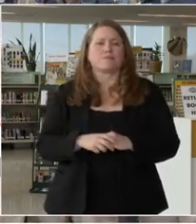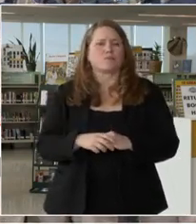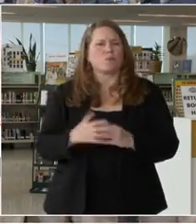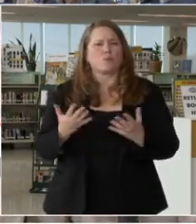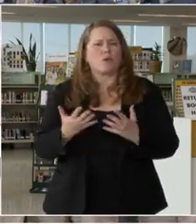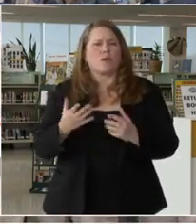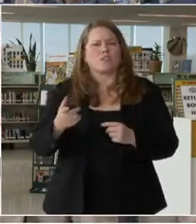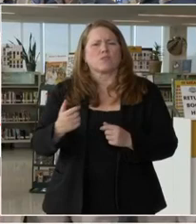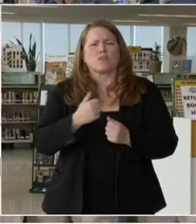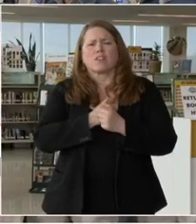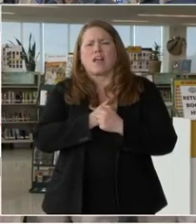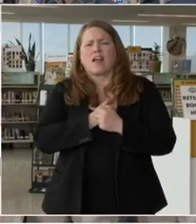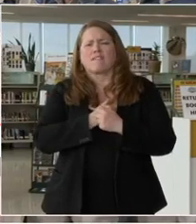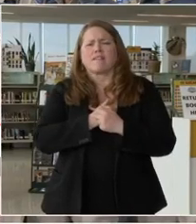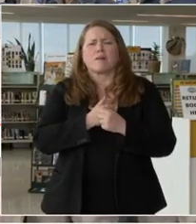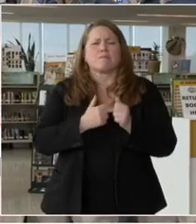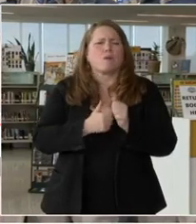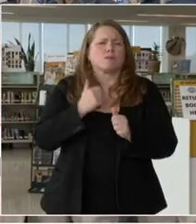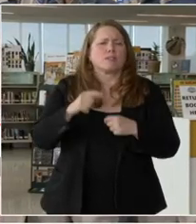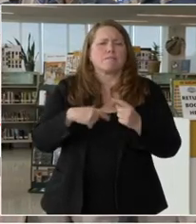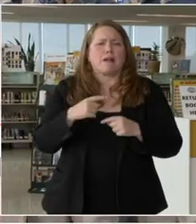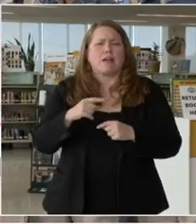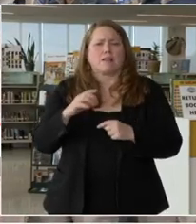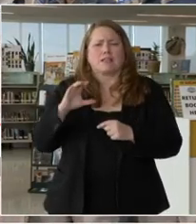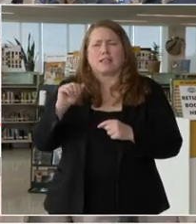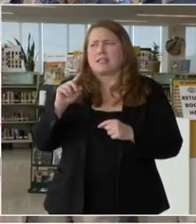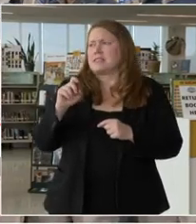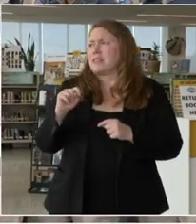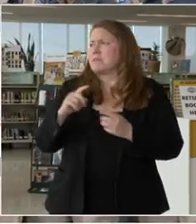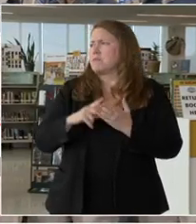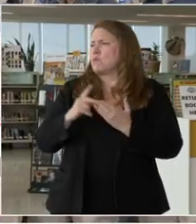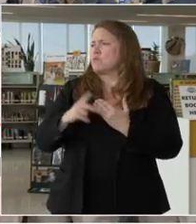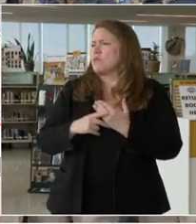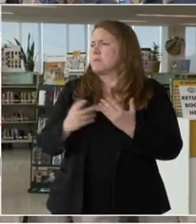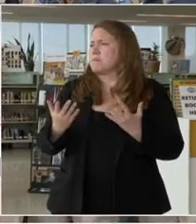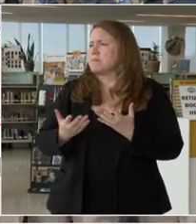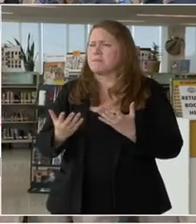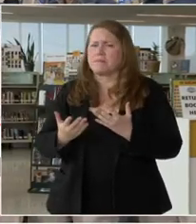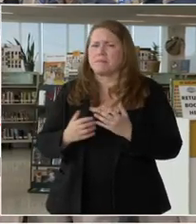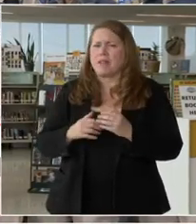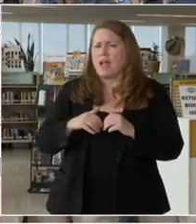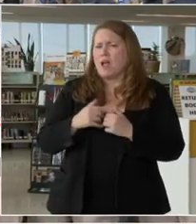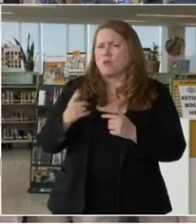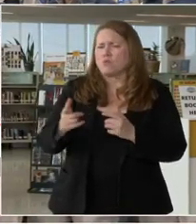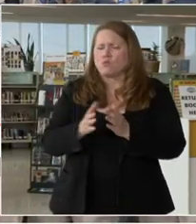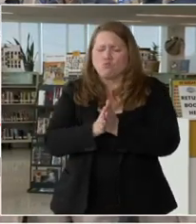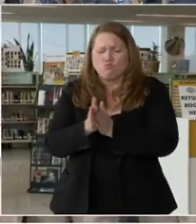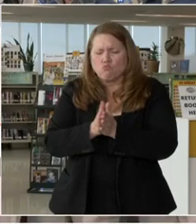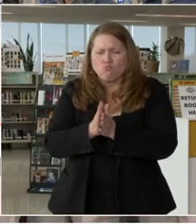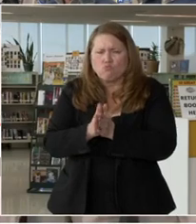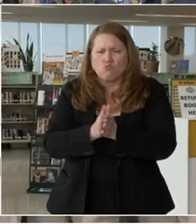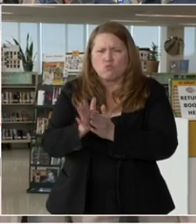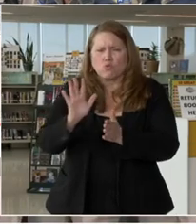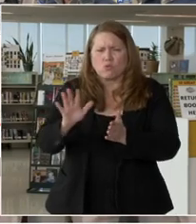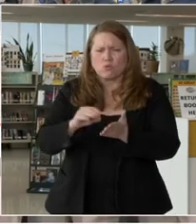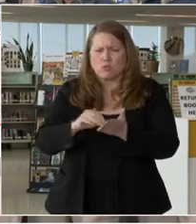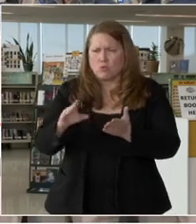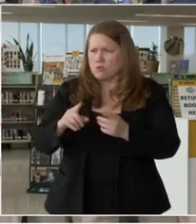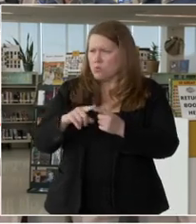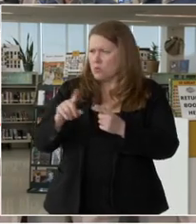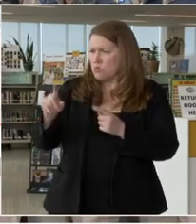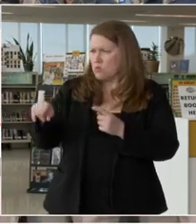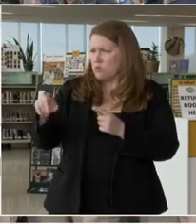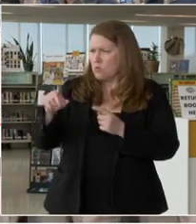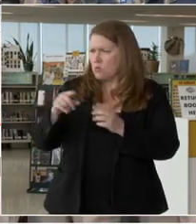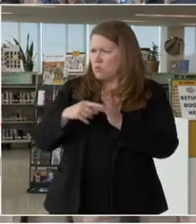you love most about the cadet program, and how did you motivate yourself to be where you are today? So